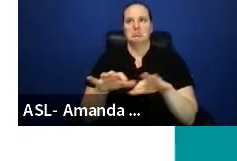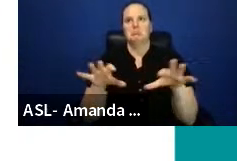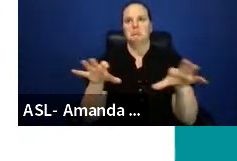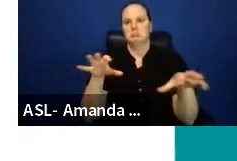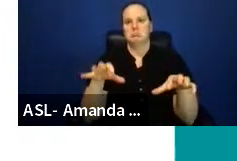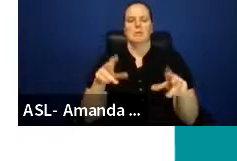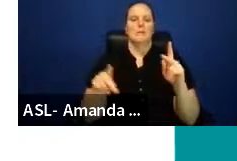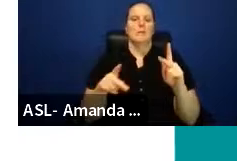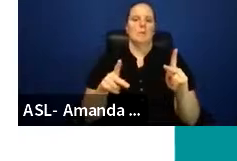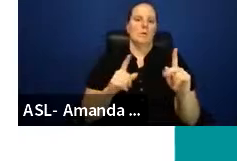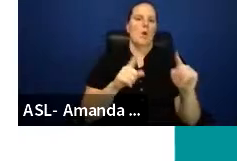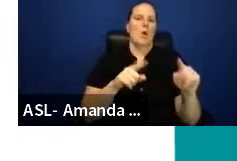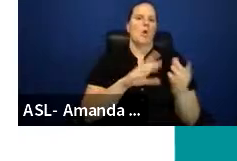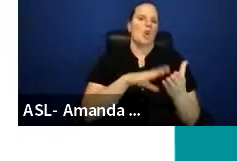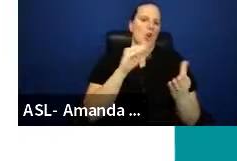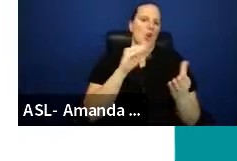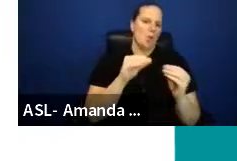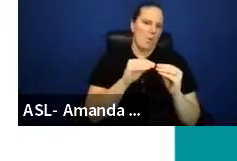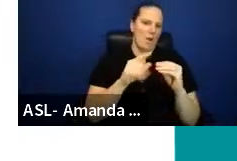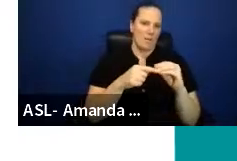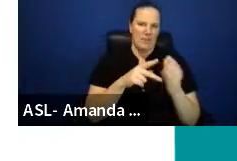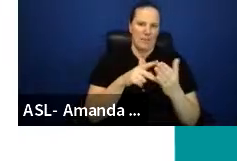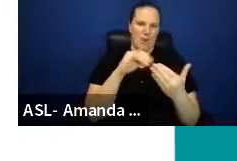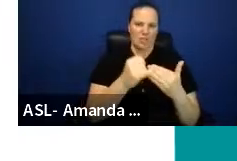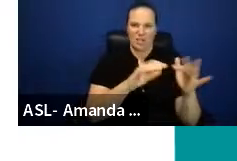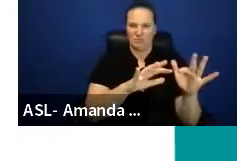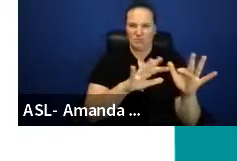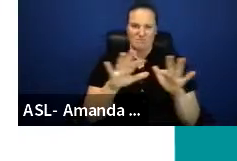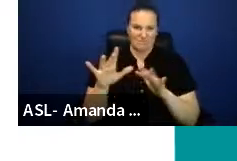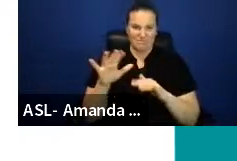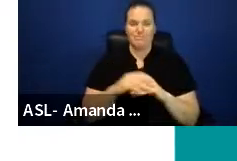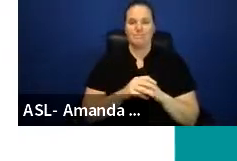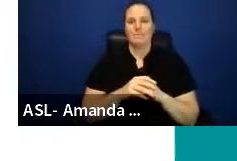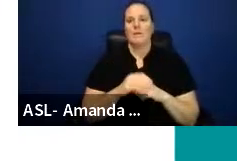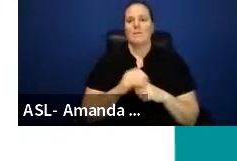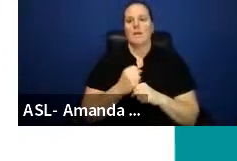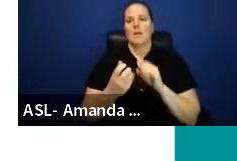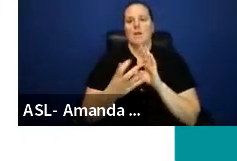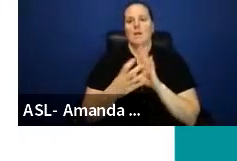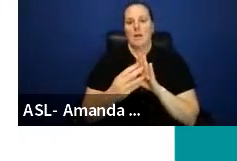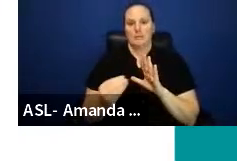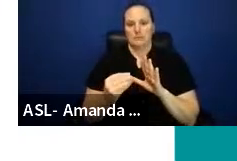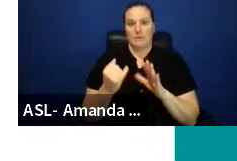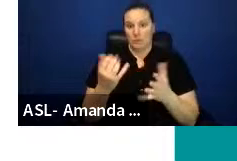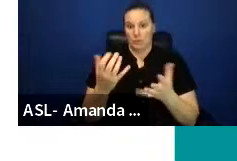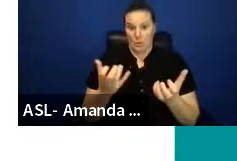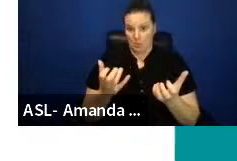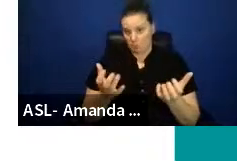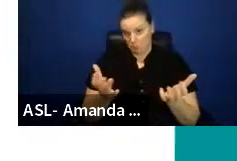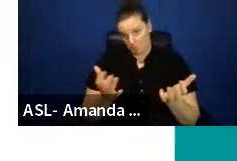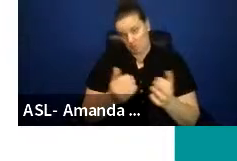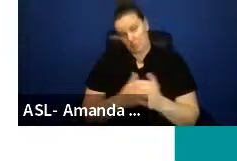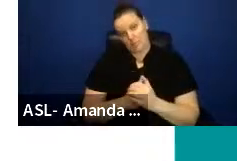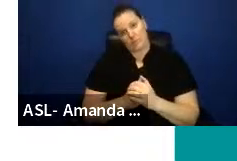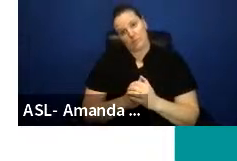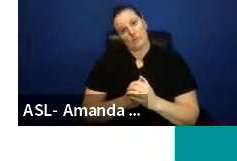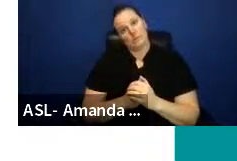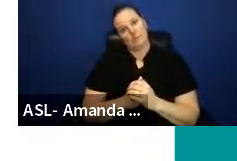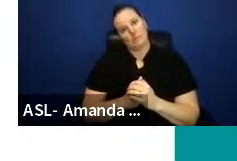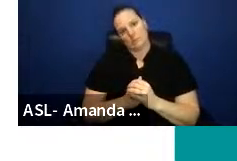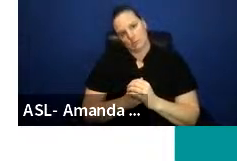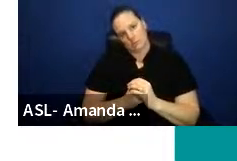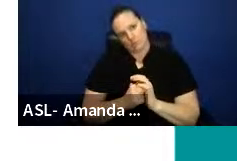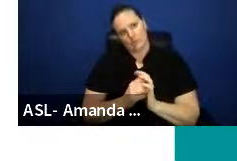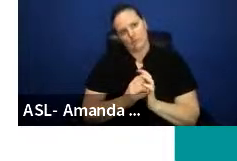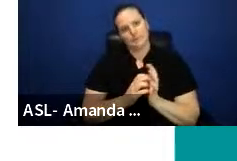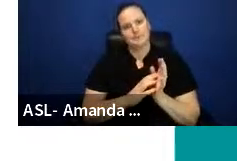to go learn more about the project and then make a comment if you so choose. We also